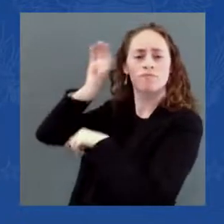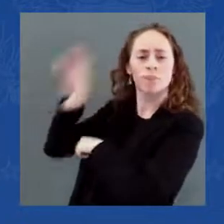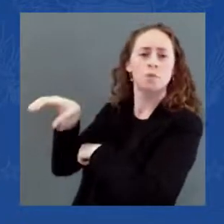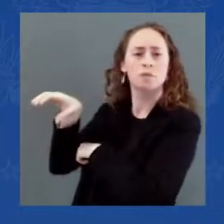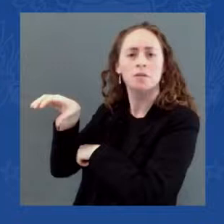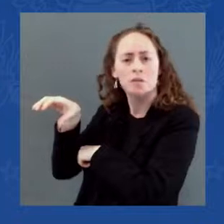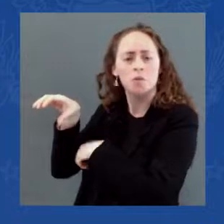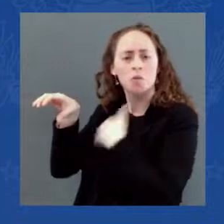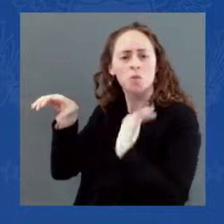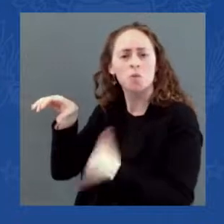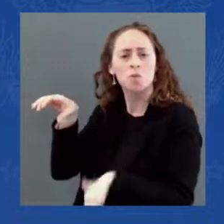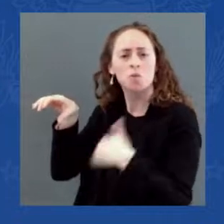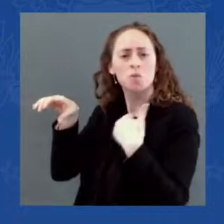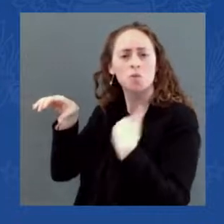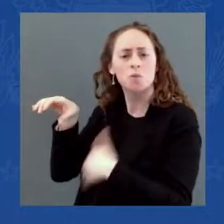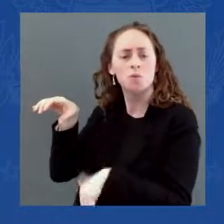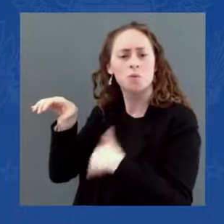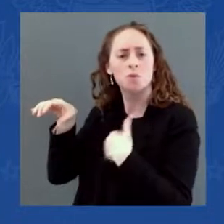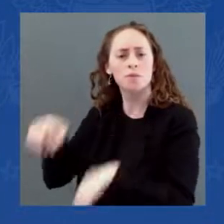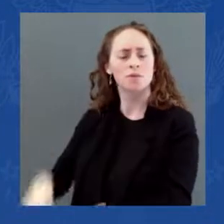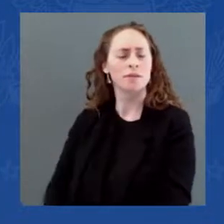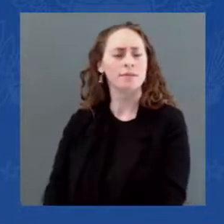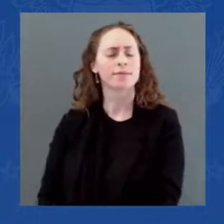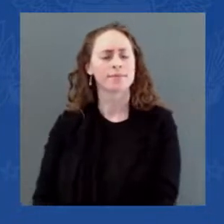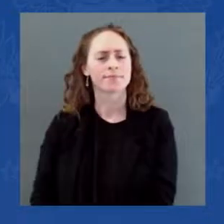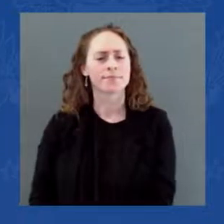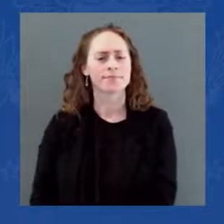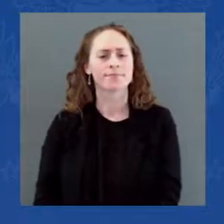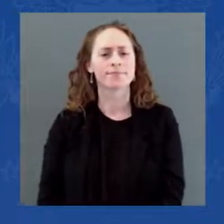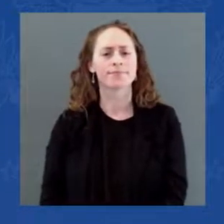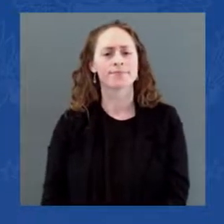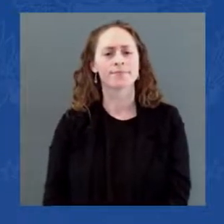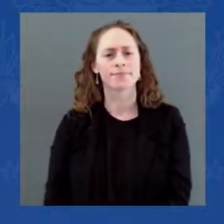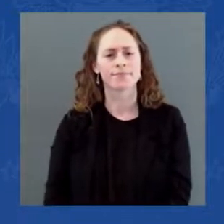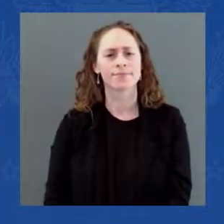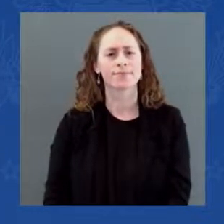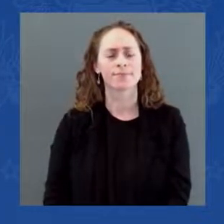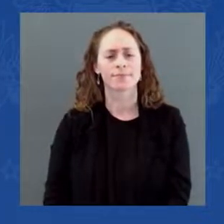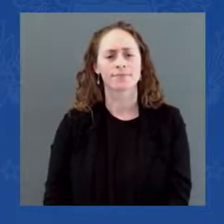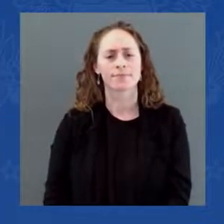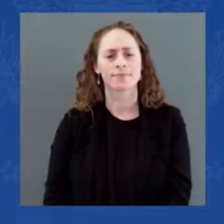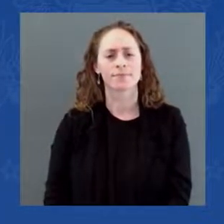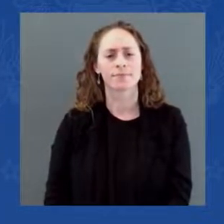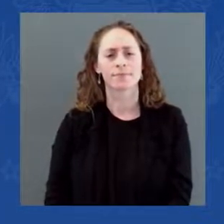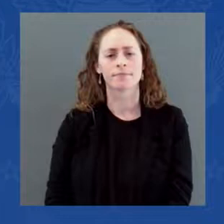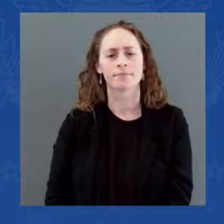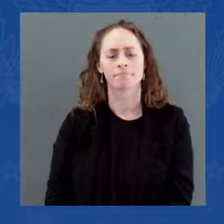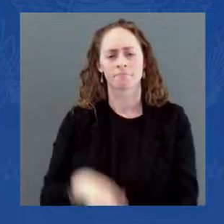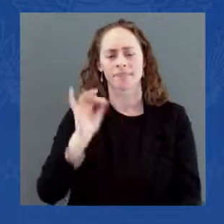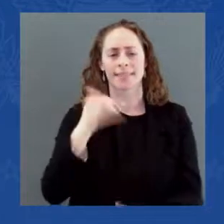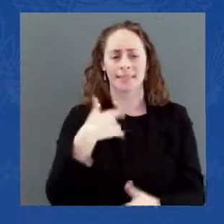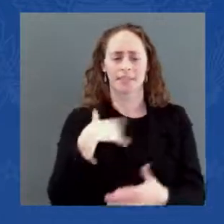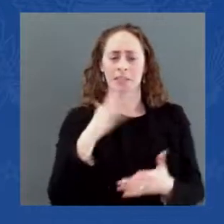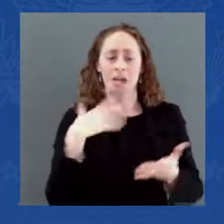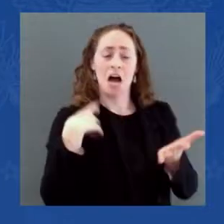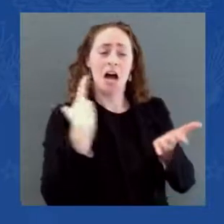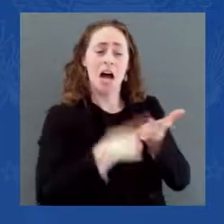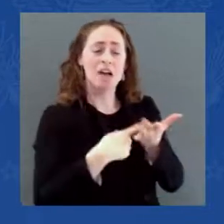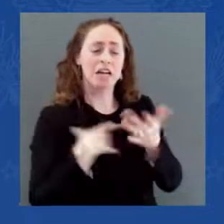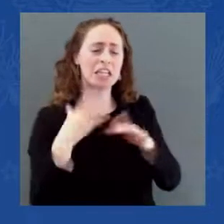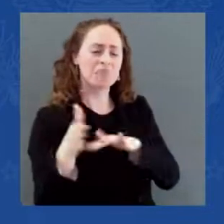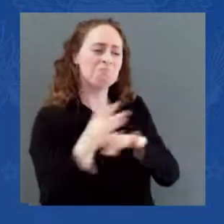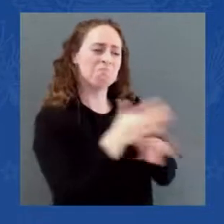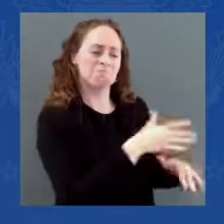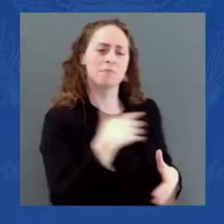explain each new action in more detail, I want to, and I'm not going to embarrass you, Doc, but I